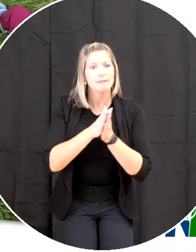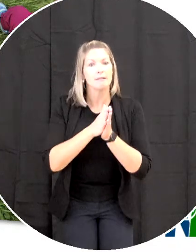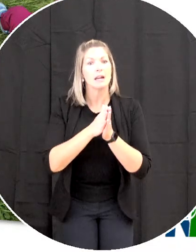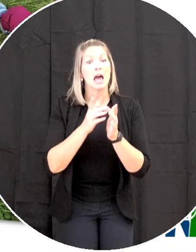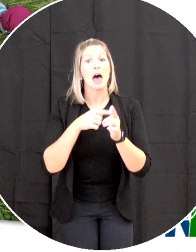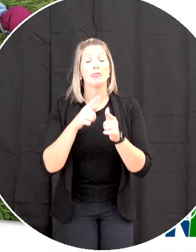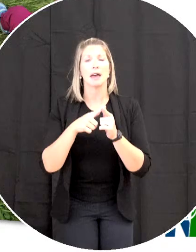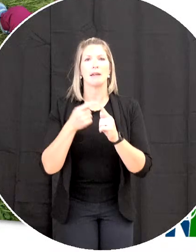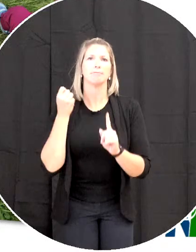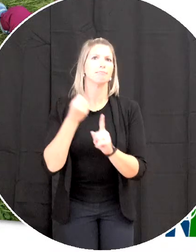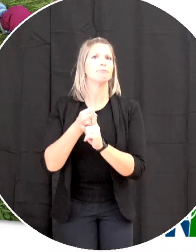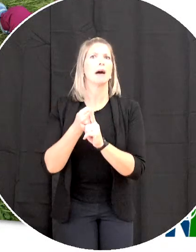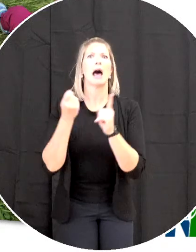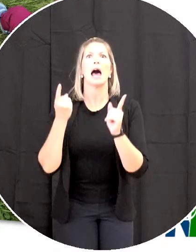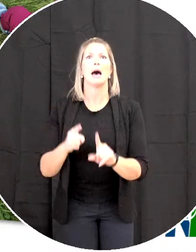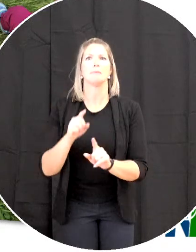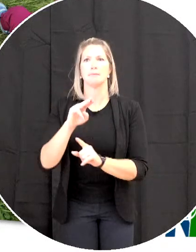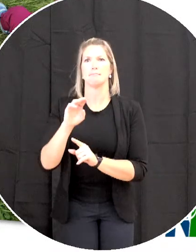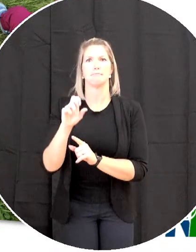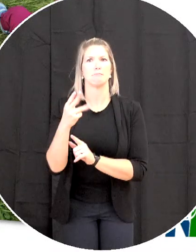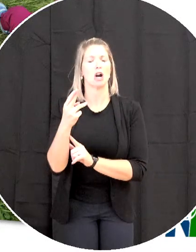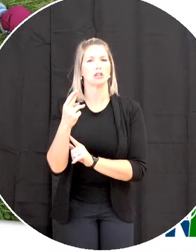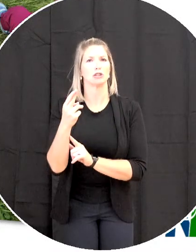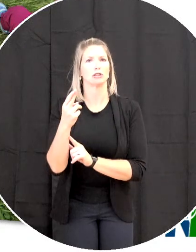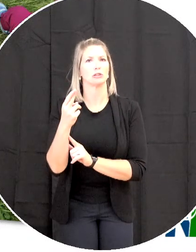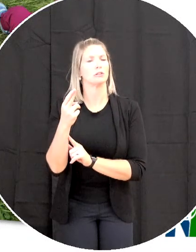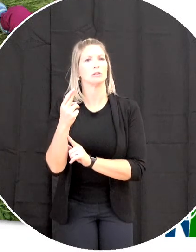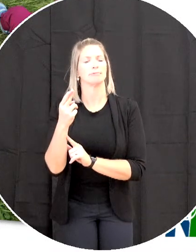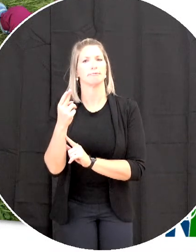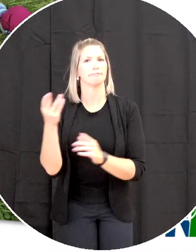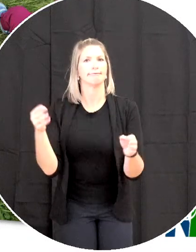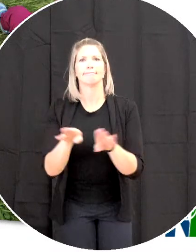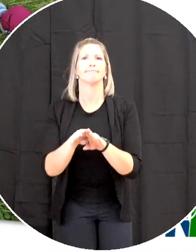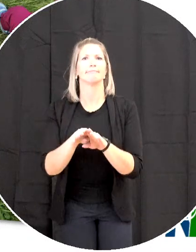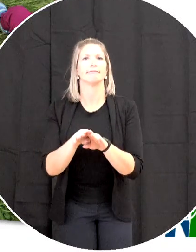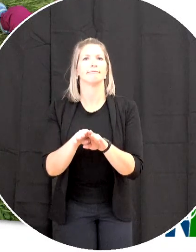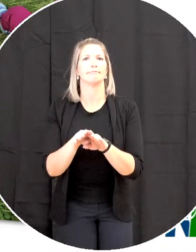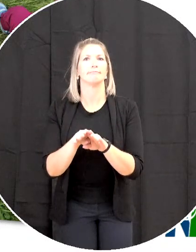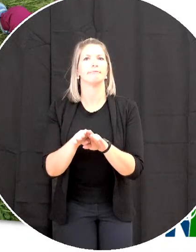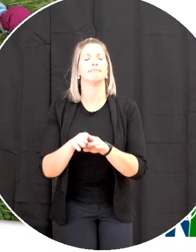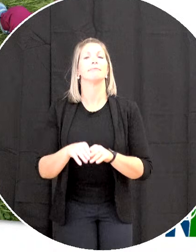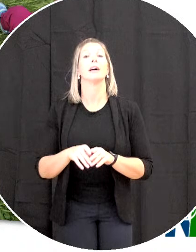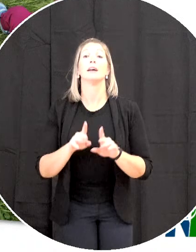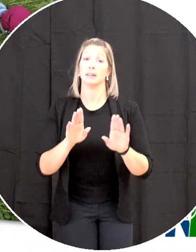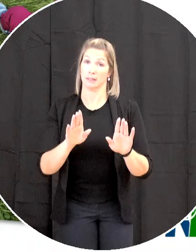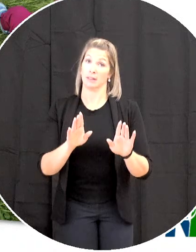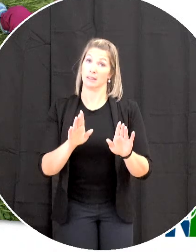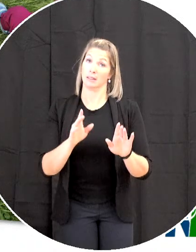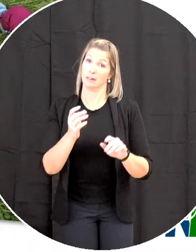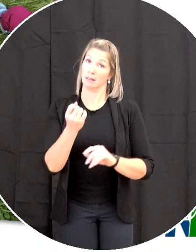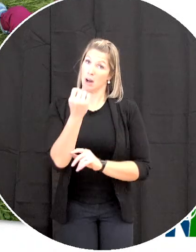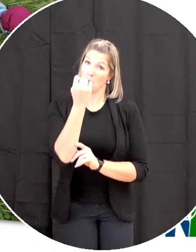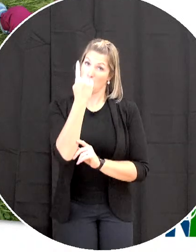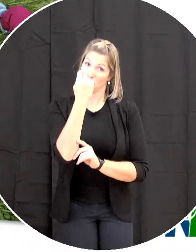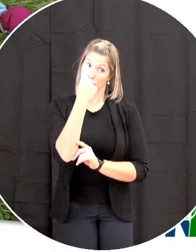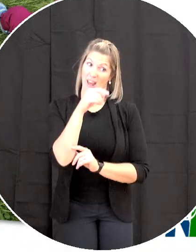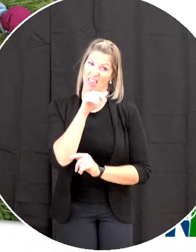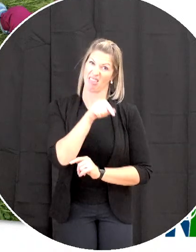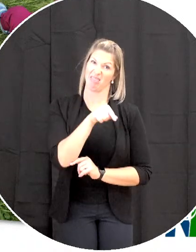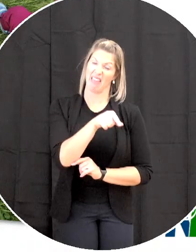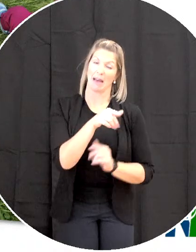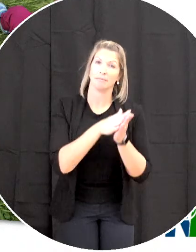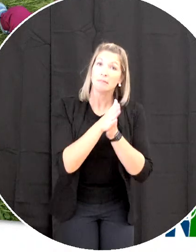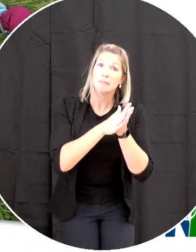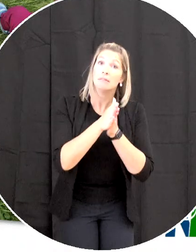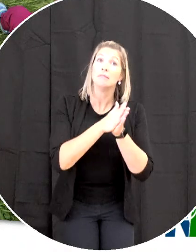down virtually 3 or 4 days later, the following week. However, this reliance on good at learning, good at life